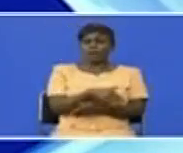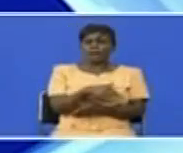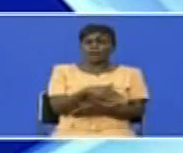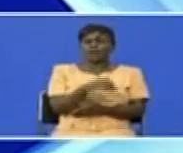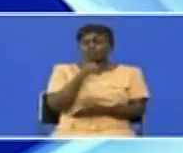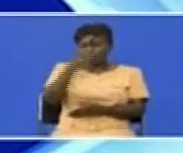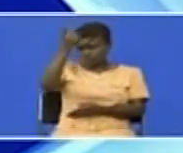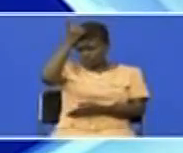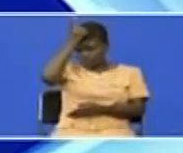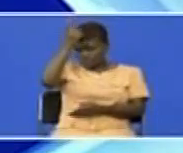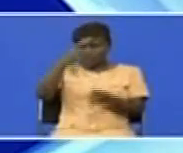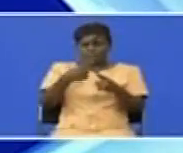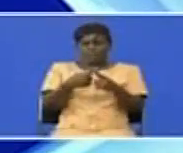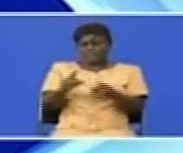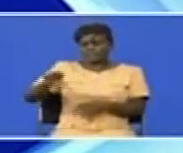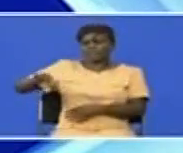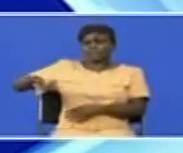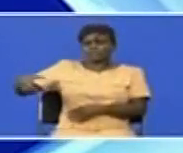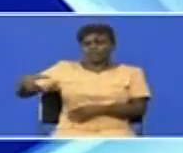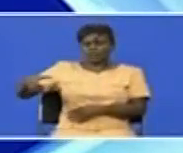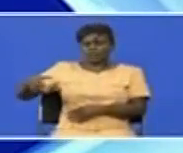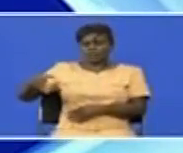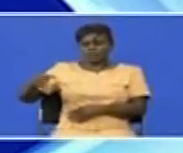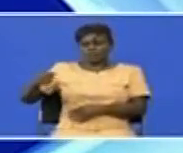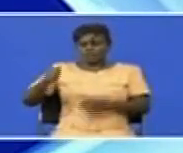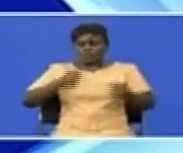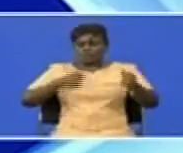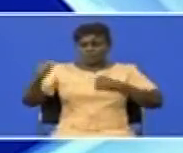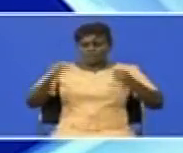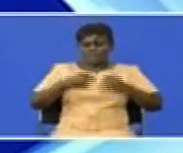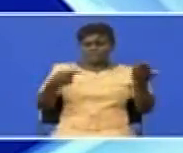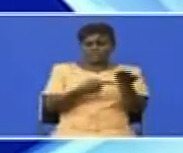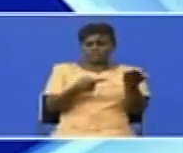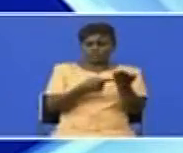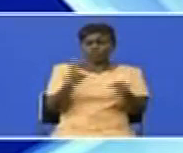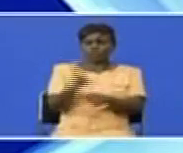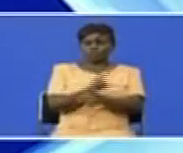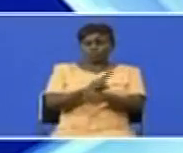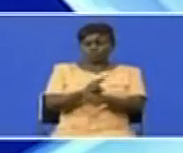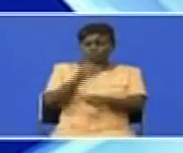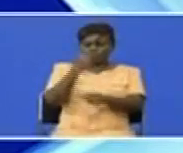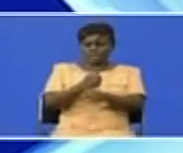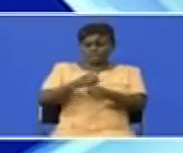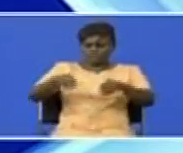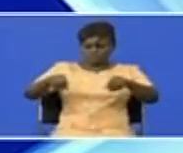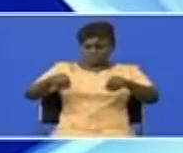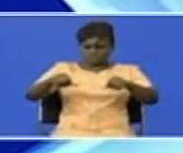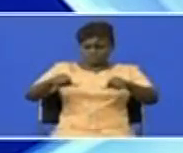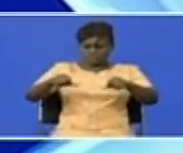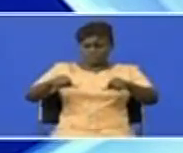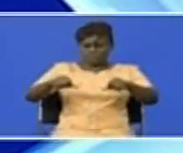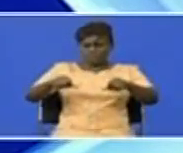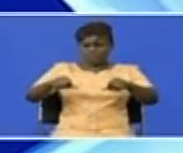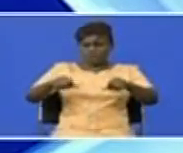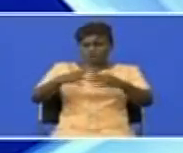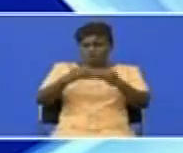not in the villages but in modern day cities. In Rwanda, technology is being used to make modern day grass houses but with an extra touch